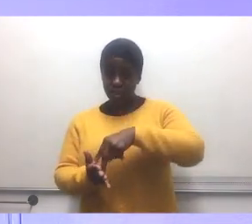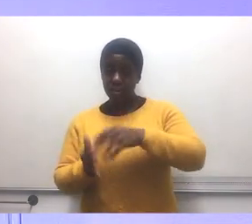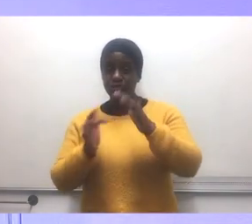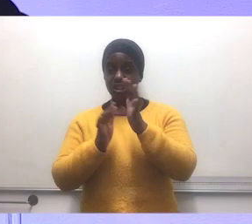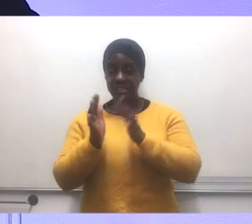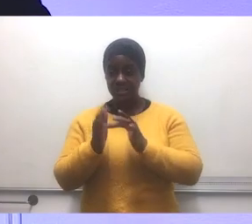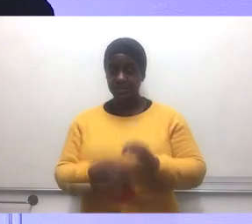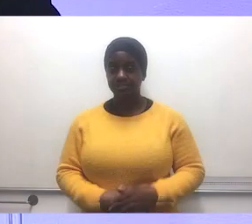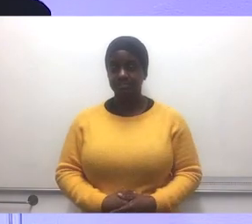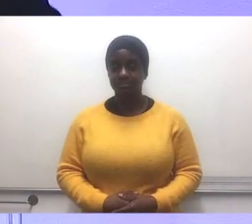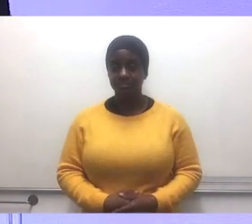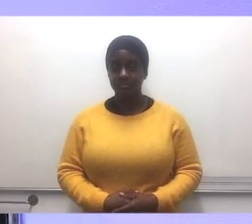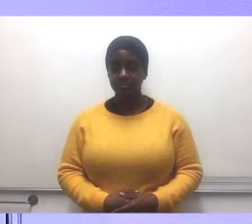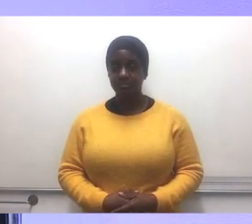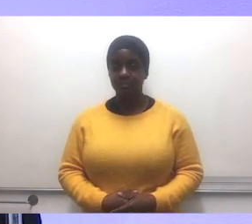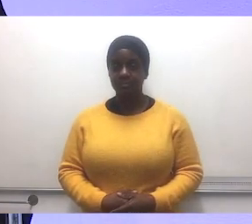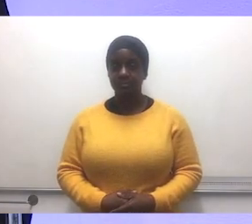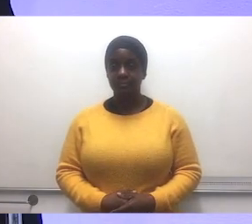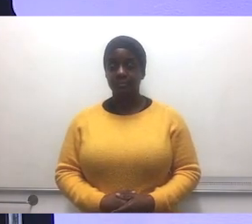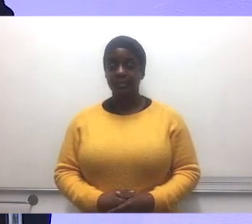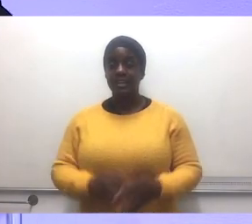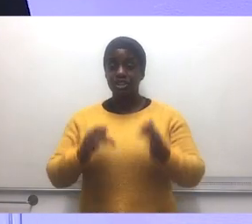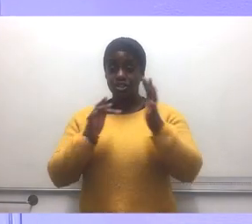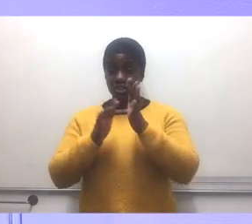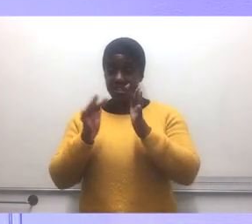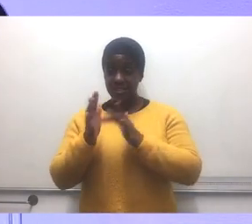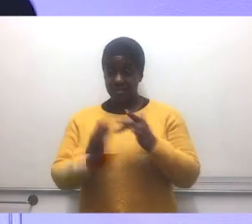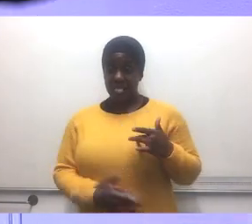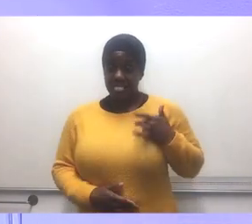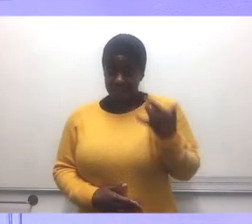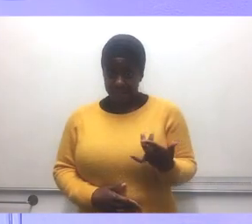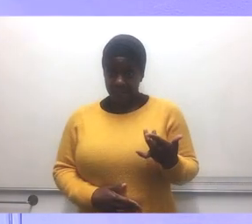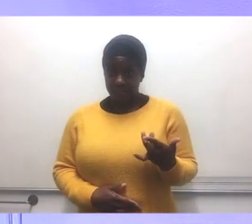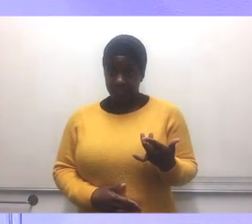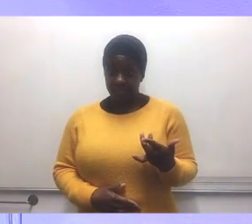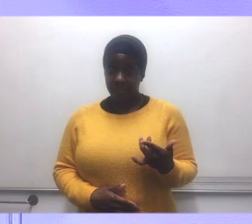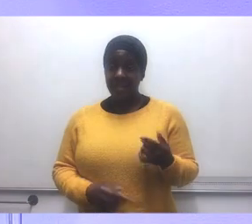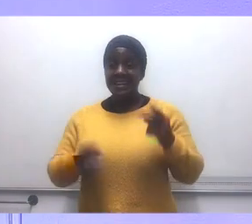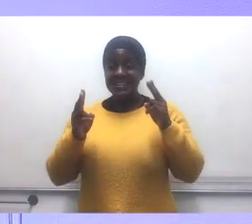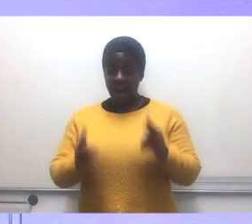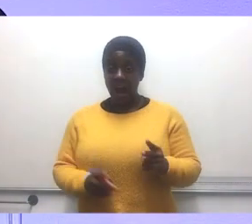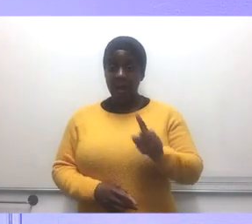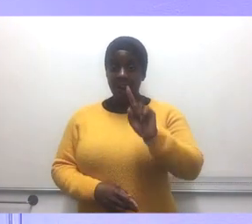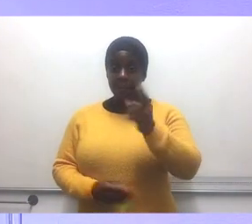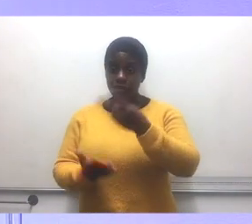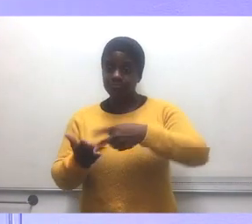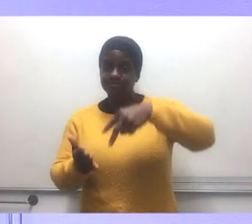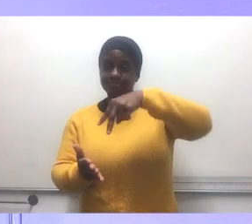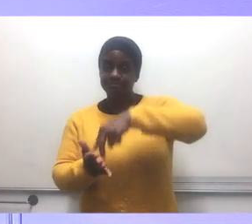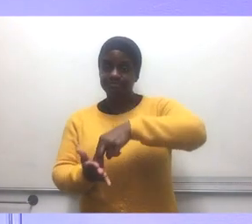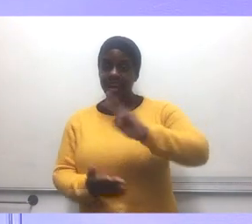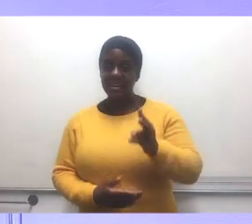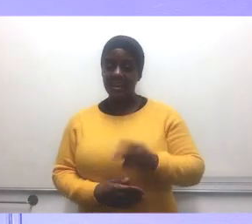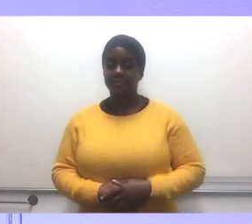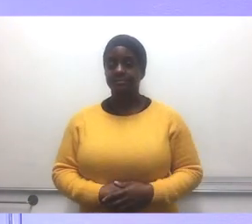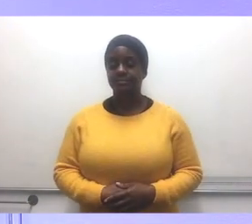of Jesus. Jesus lived. He died, but he was resurrected. This tells